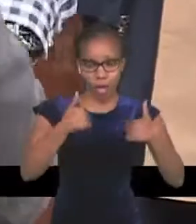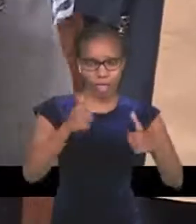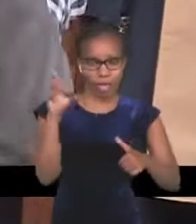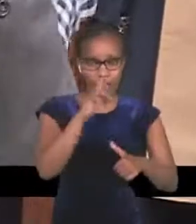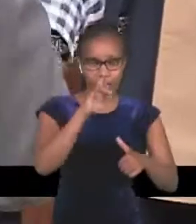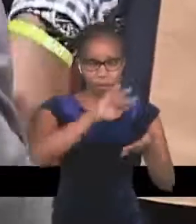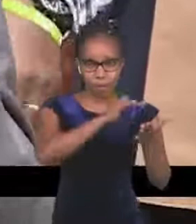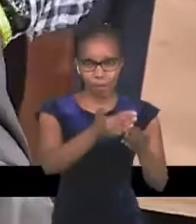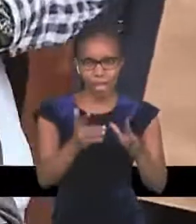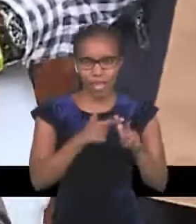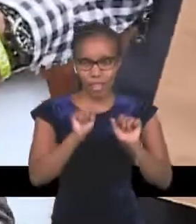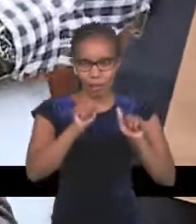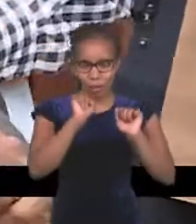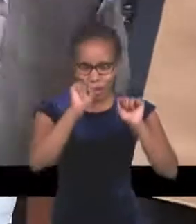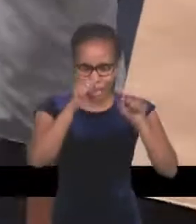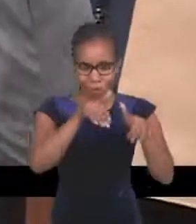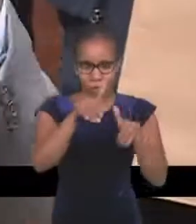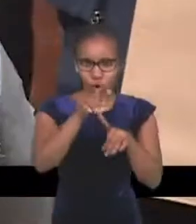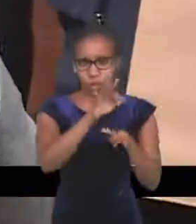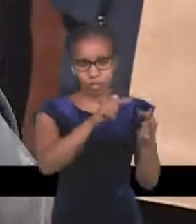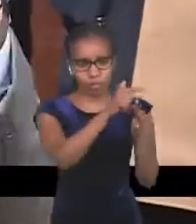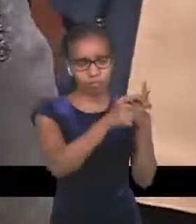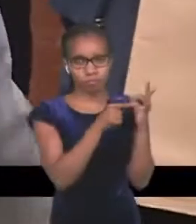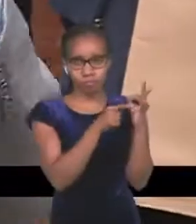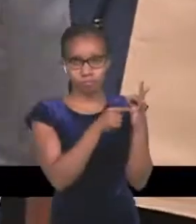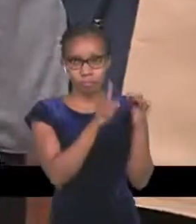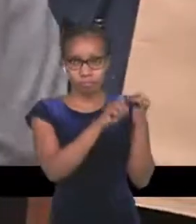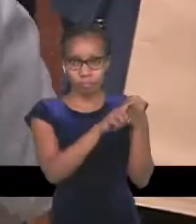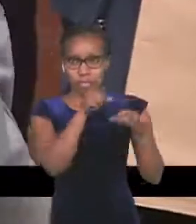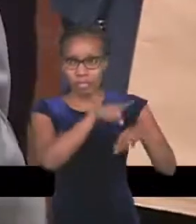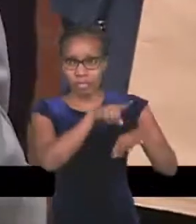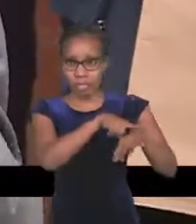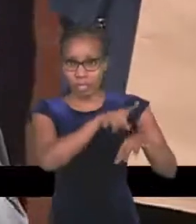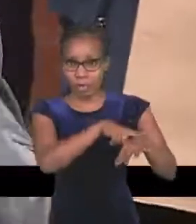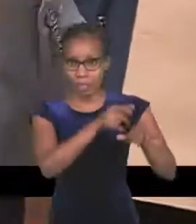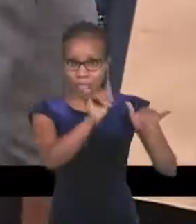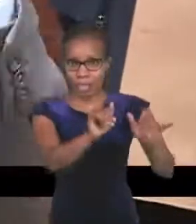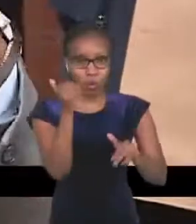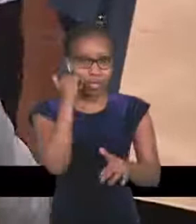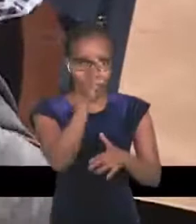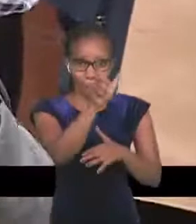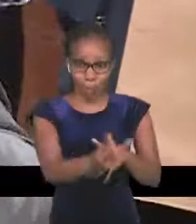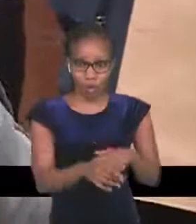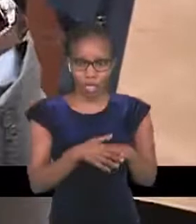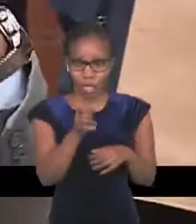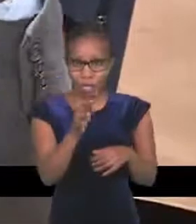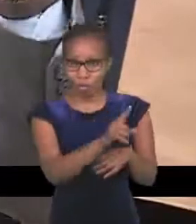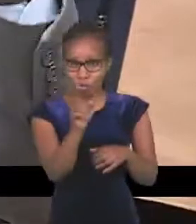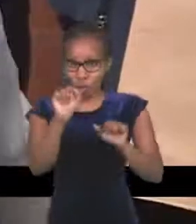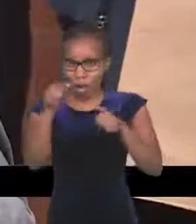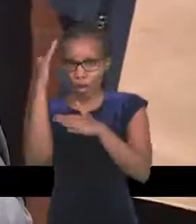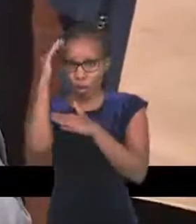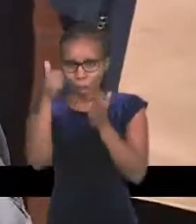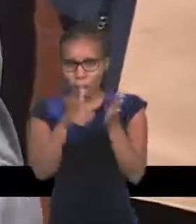vitu tatu lazima ifuate. Lazima ifuate ile muda unachukua na mgonjwa. Kama wewe unaweza kujua shida